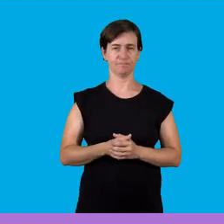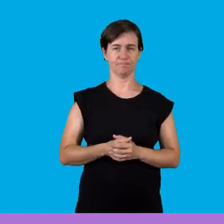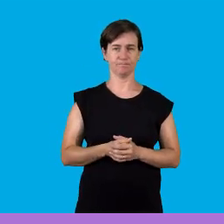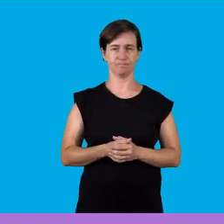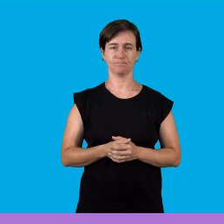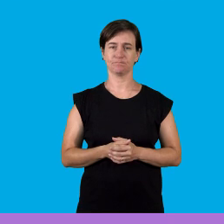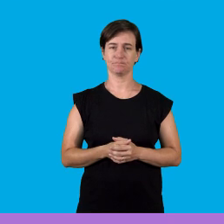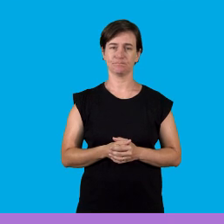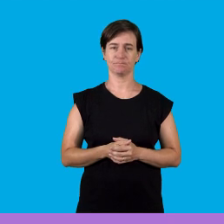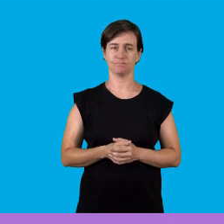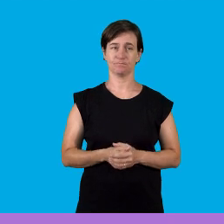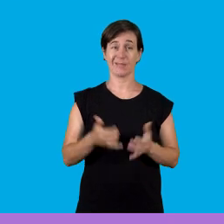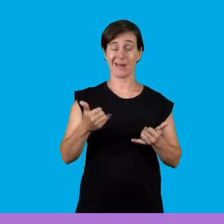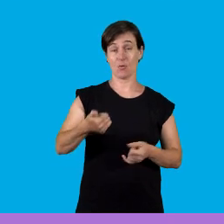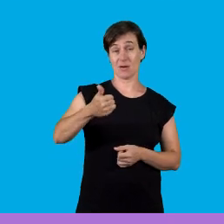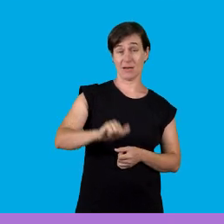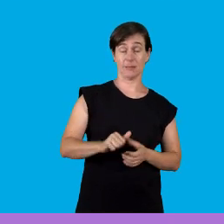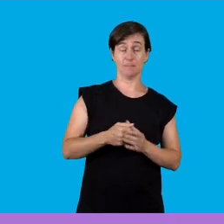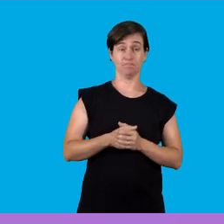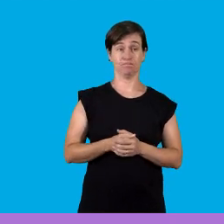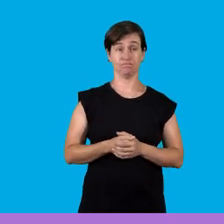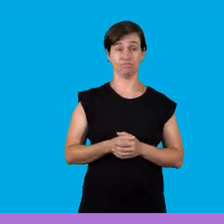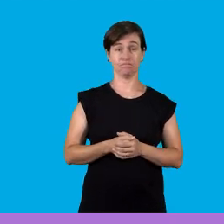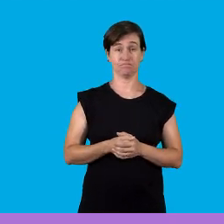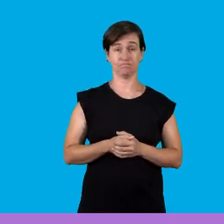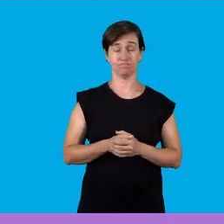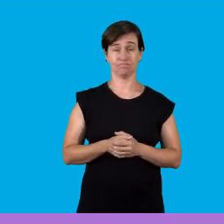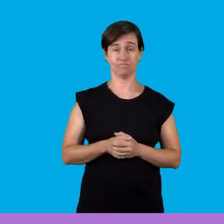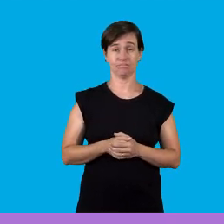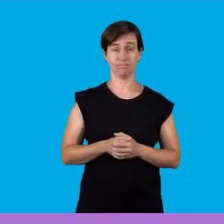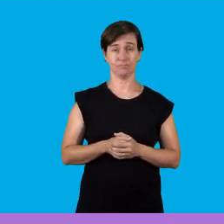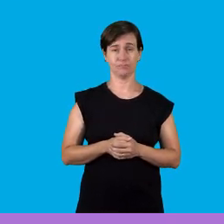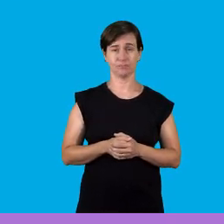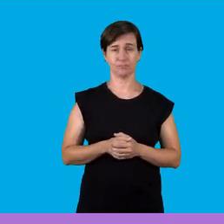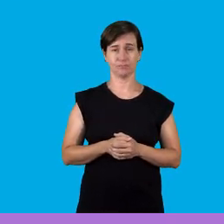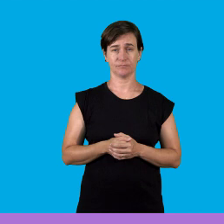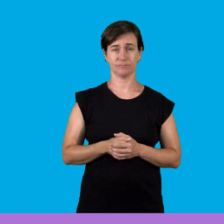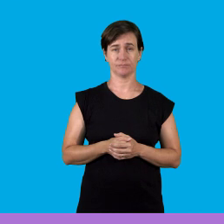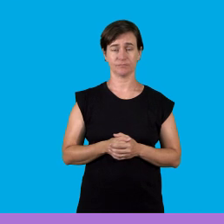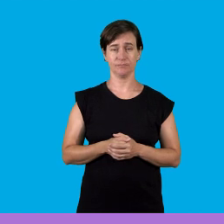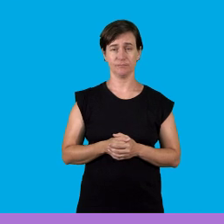table. Alright guys, let us look at our next question. Okay, so in our next question,